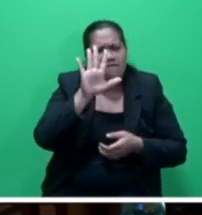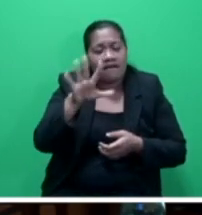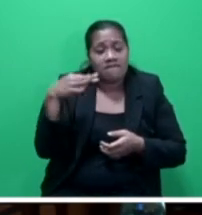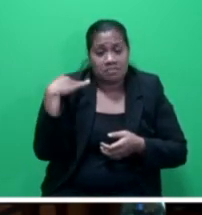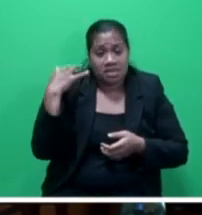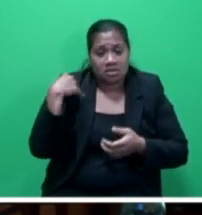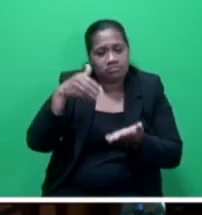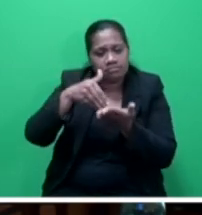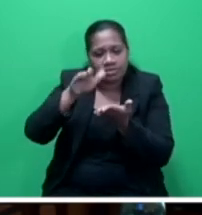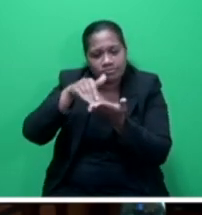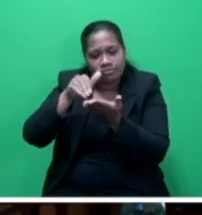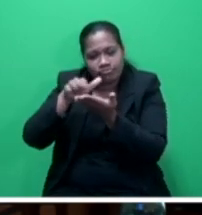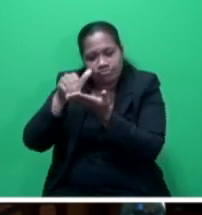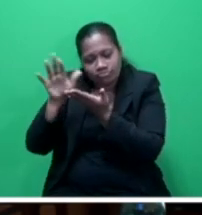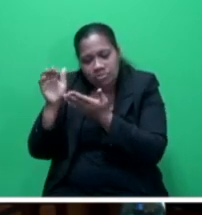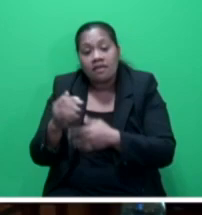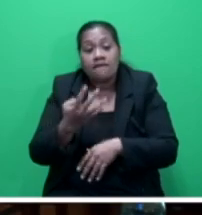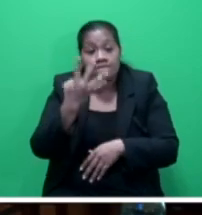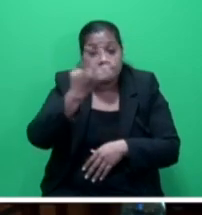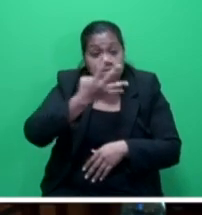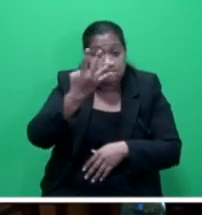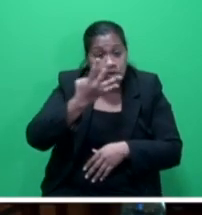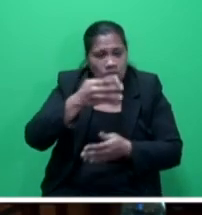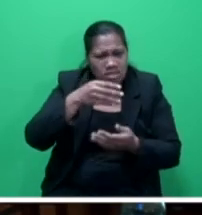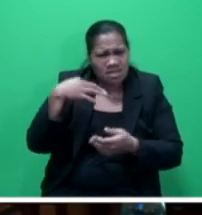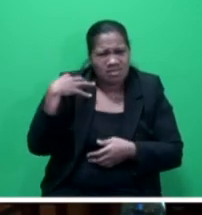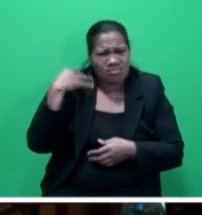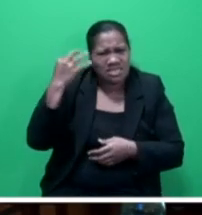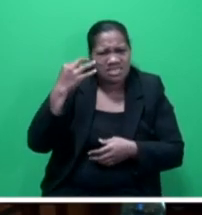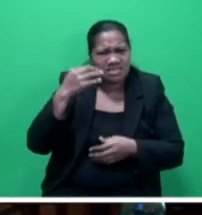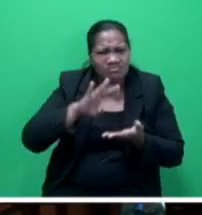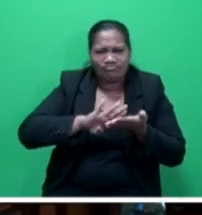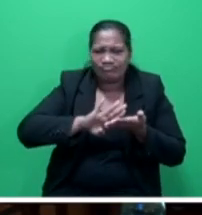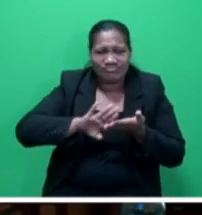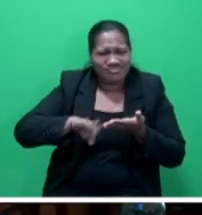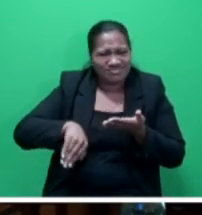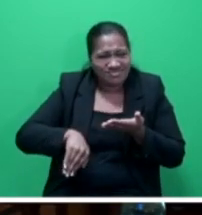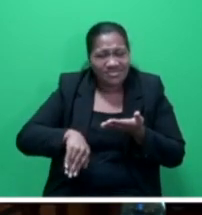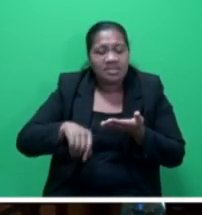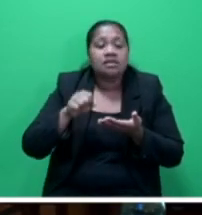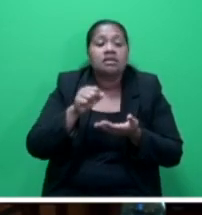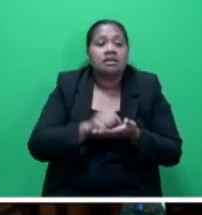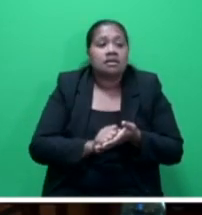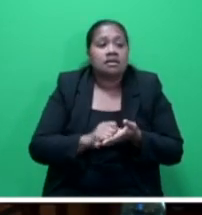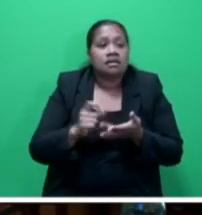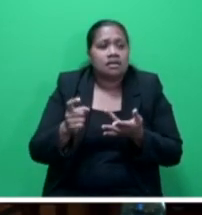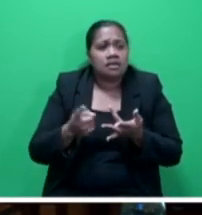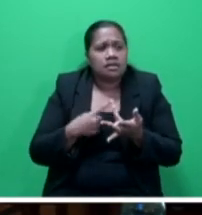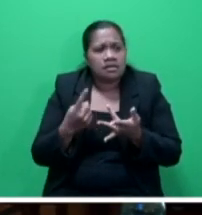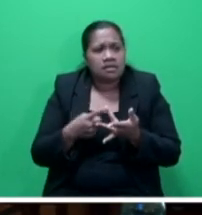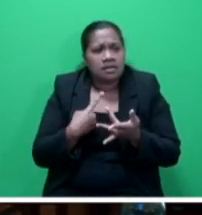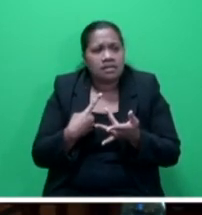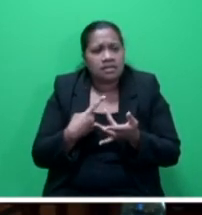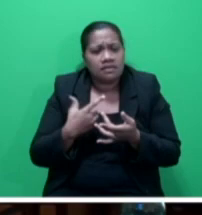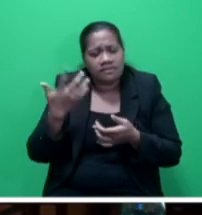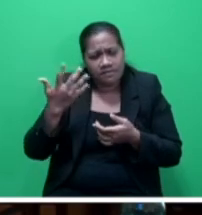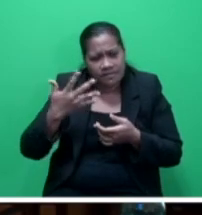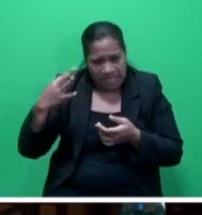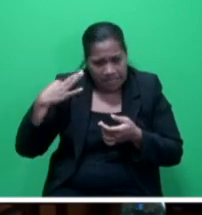approved, 14 applications were declined, and another 58 applications are still being